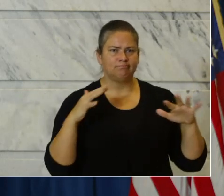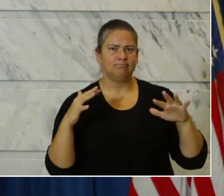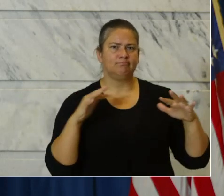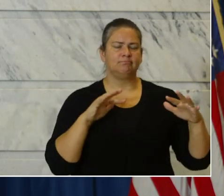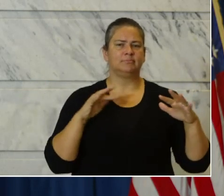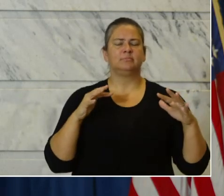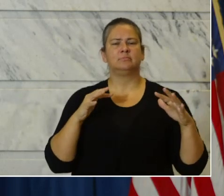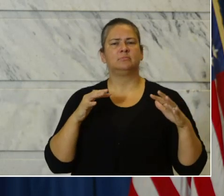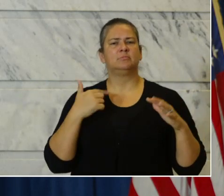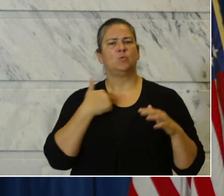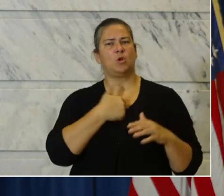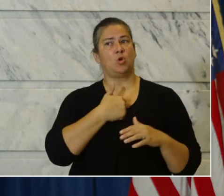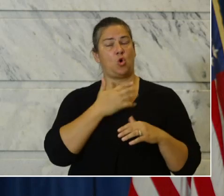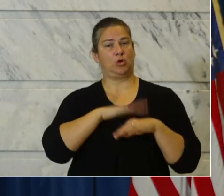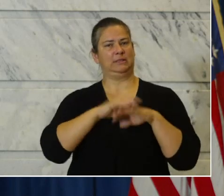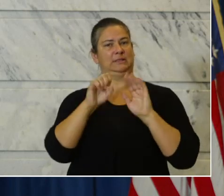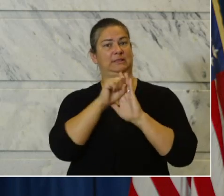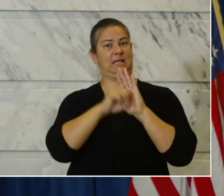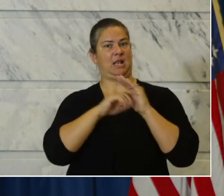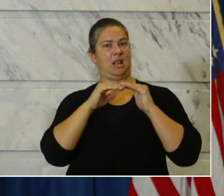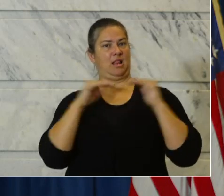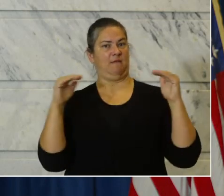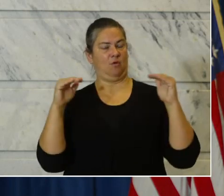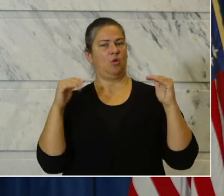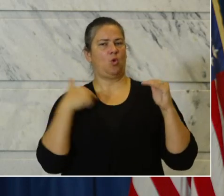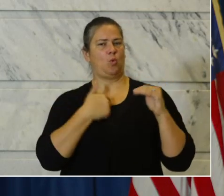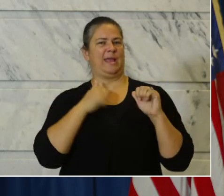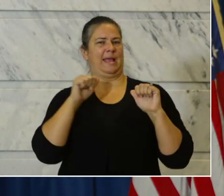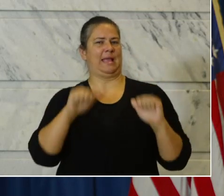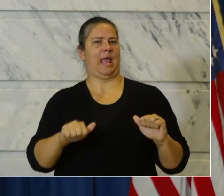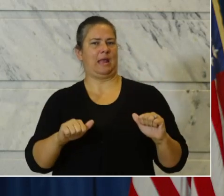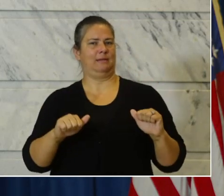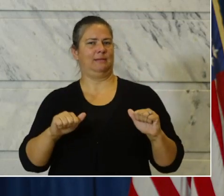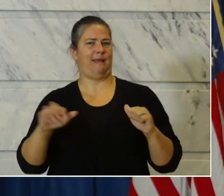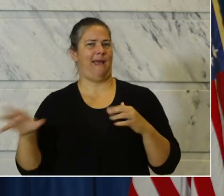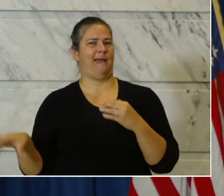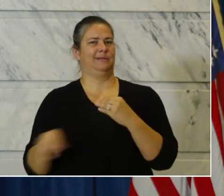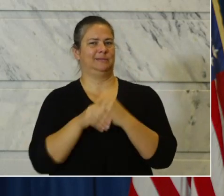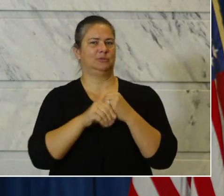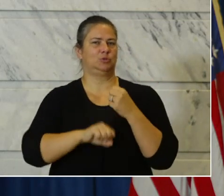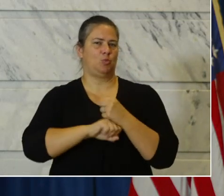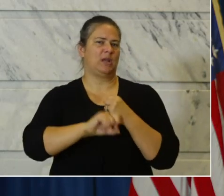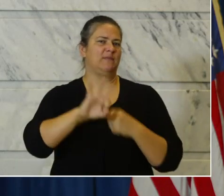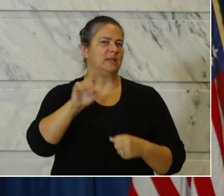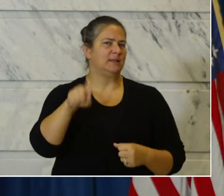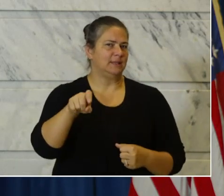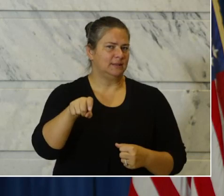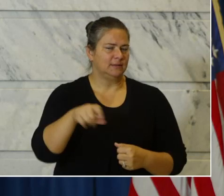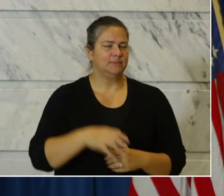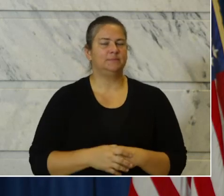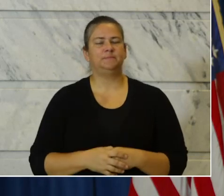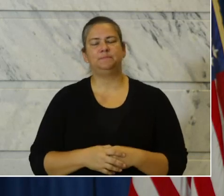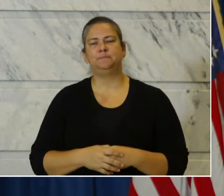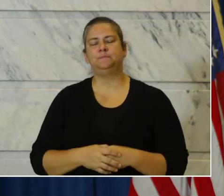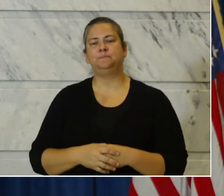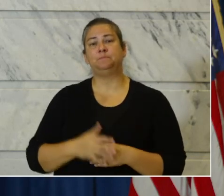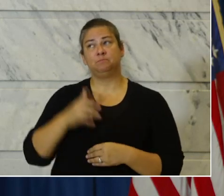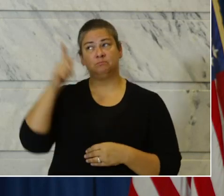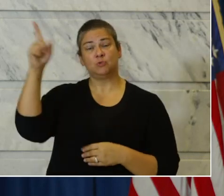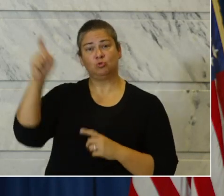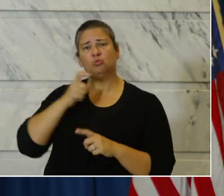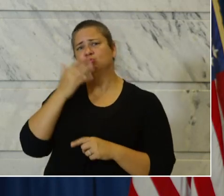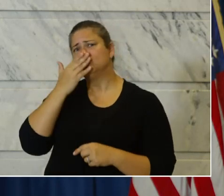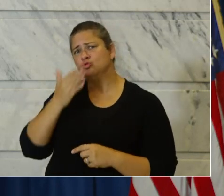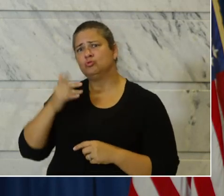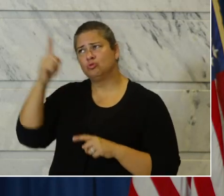ability on the state level to increase that level of support. It was a good call.